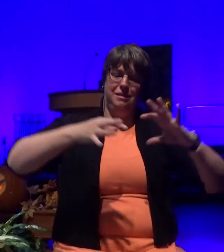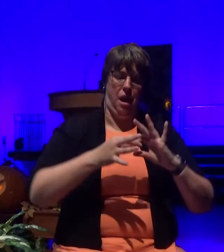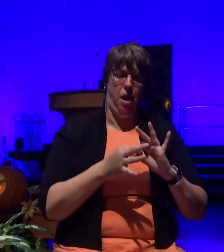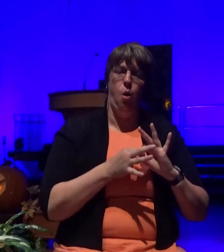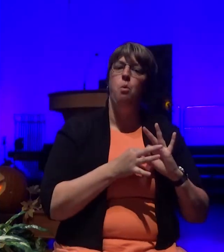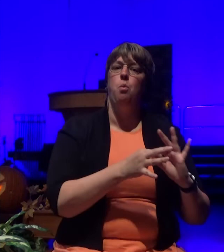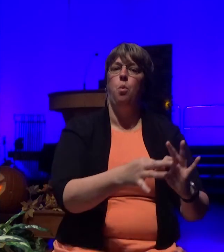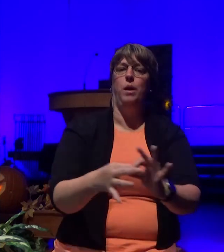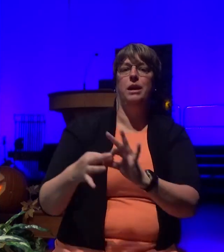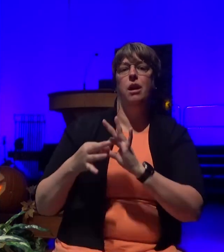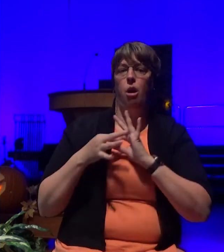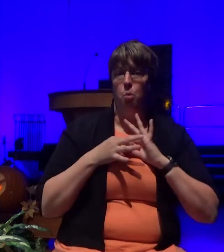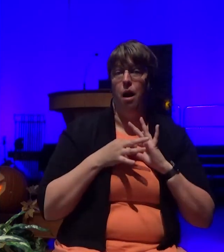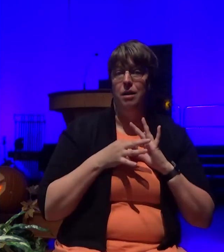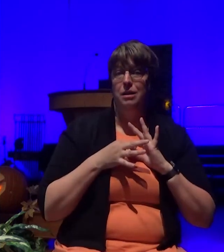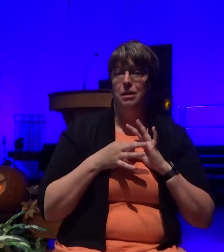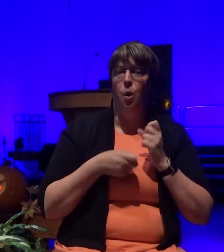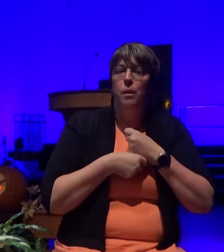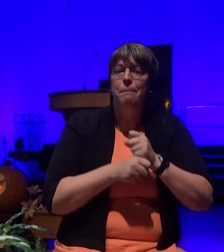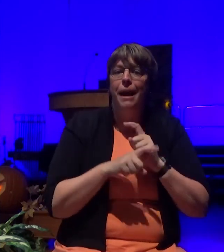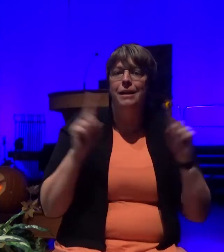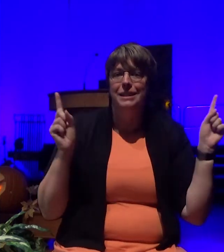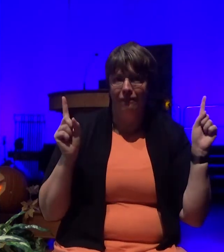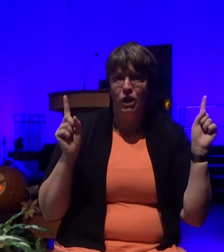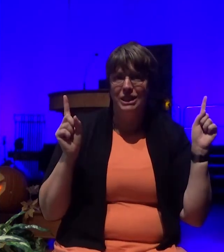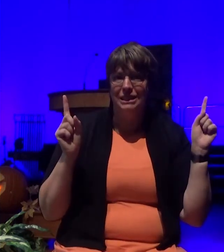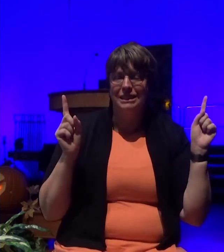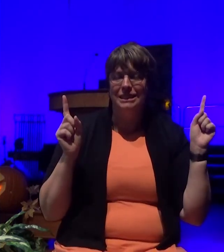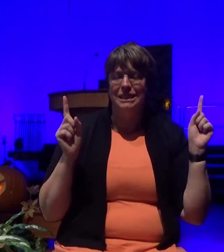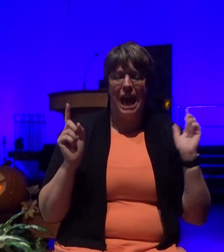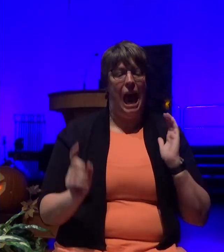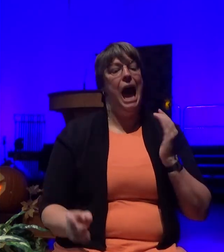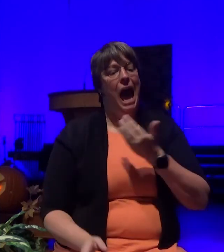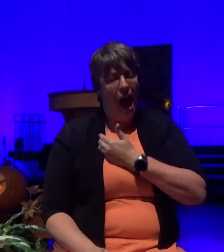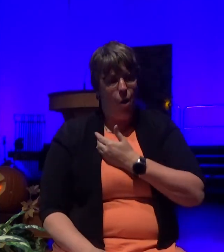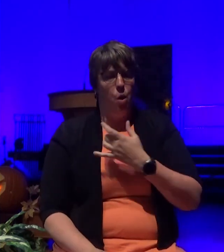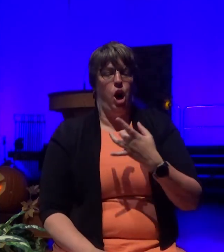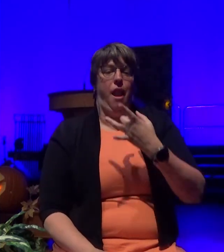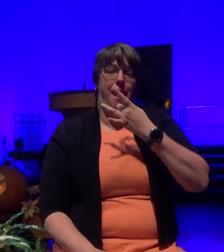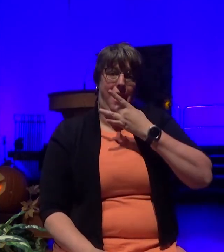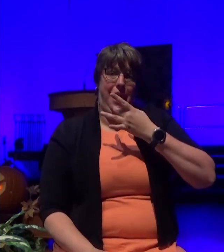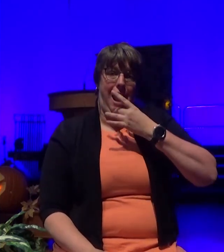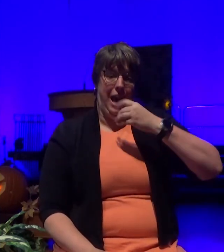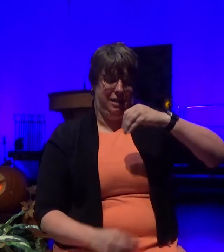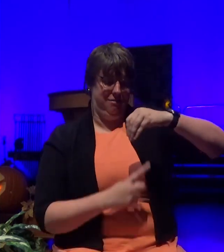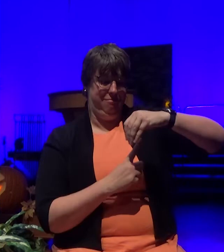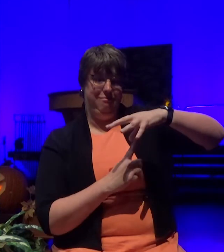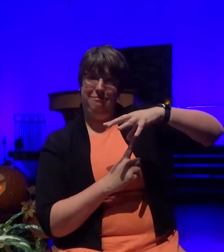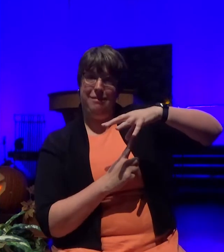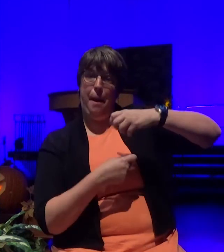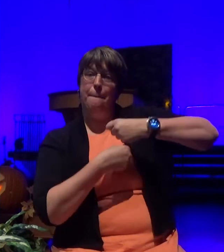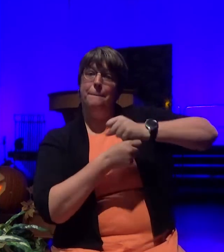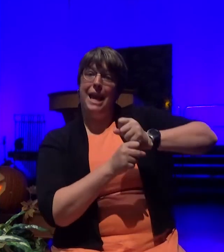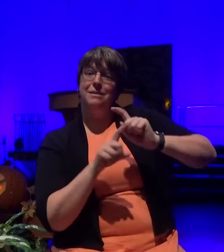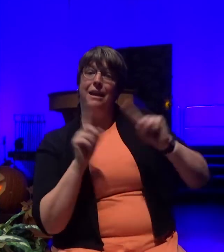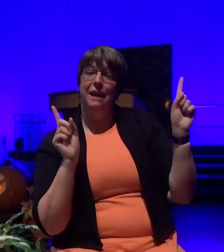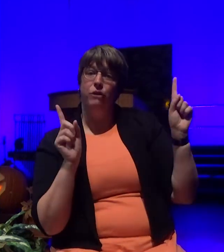We make a difference. Our light makes a difference, and